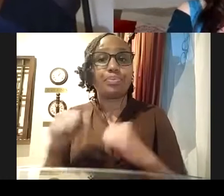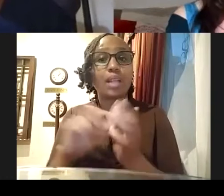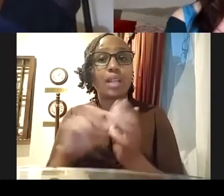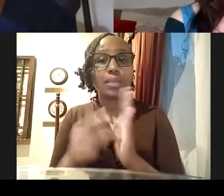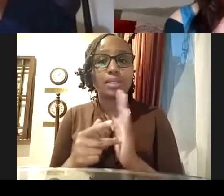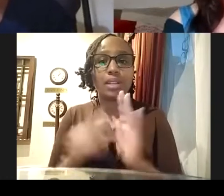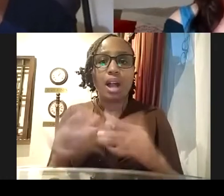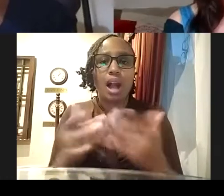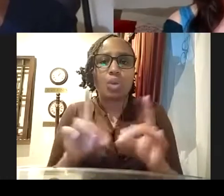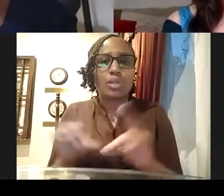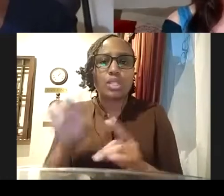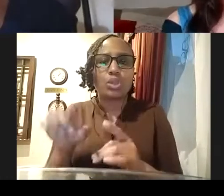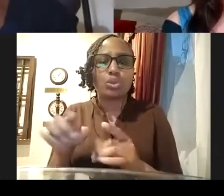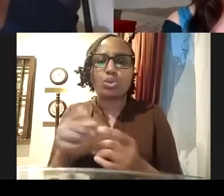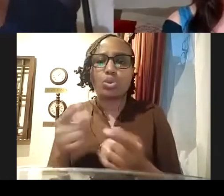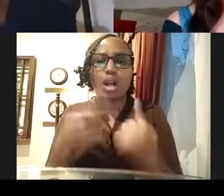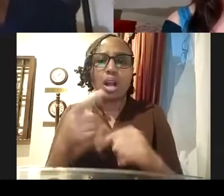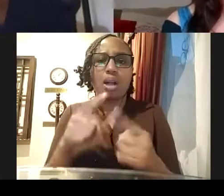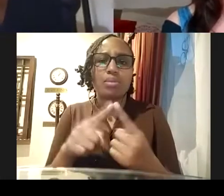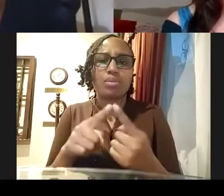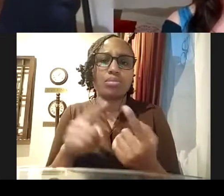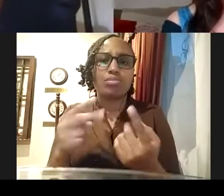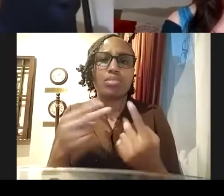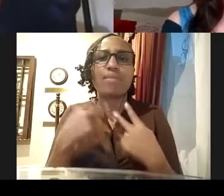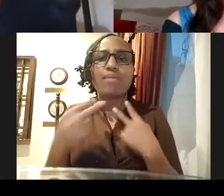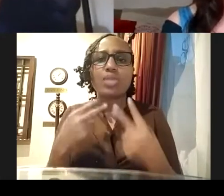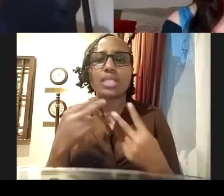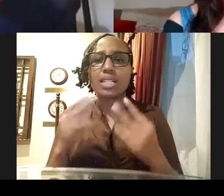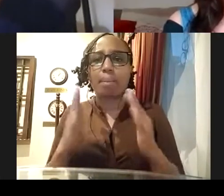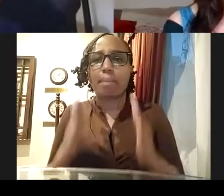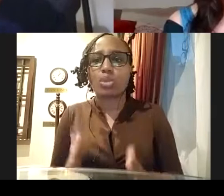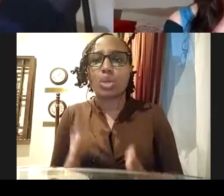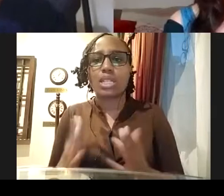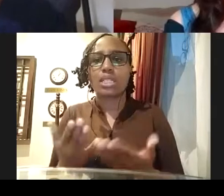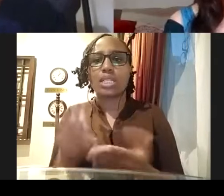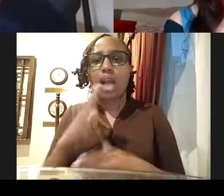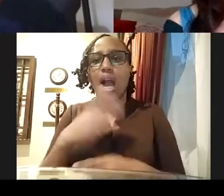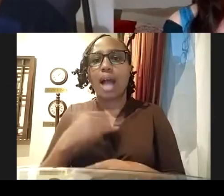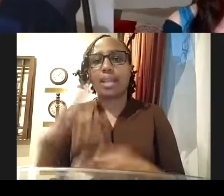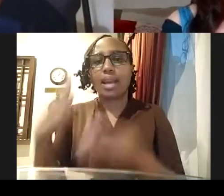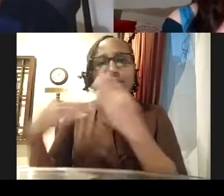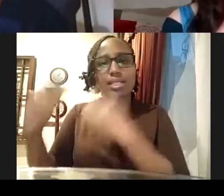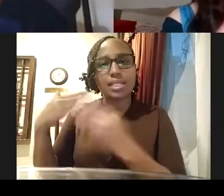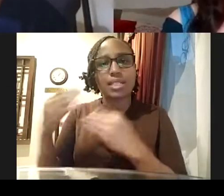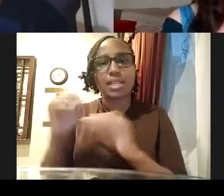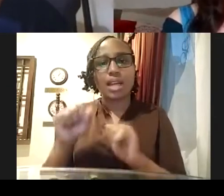how did your characters come to you? How did their voices and their personalities and their histories? Could you beautifully,